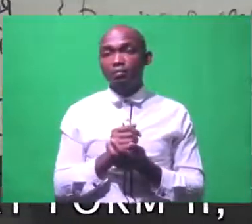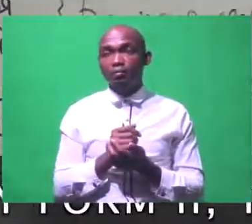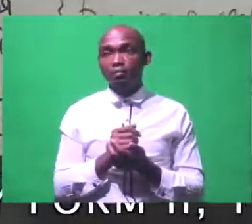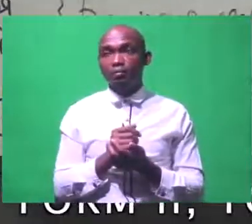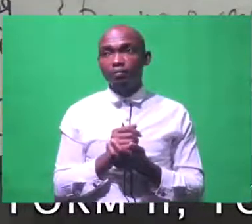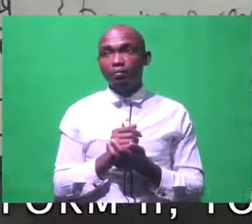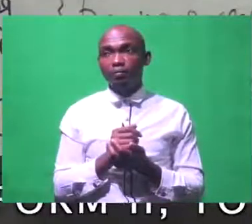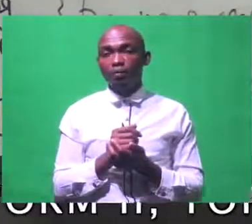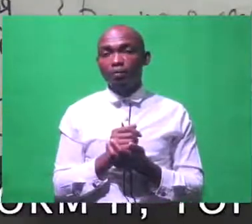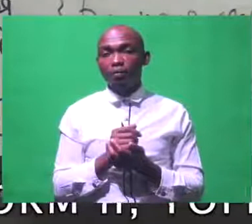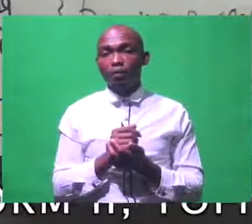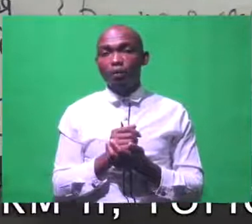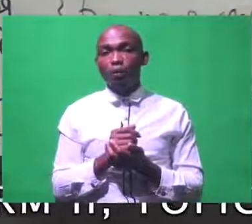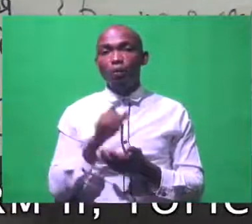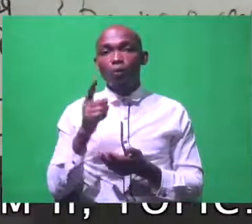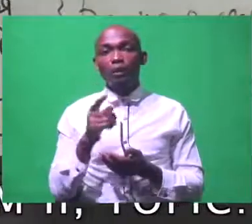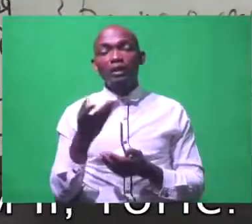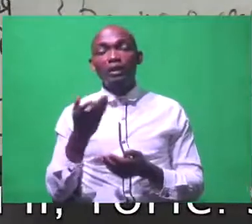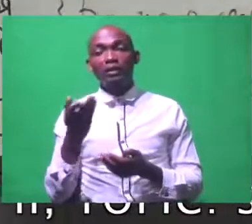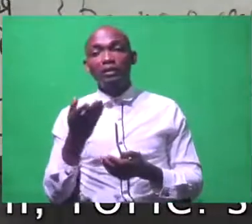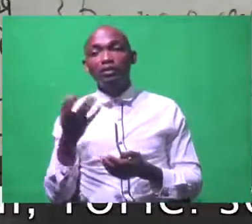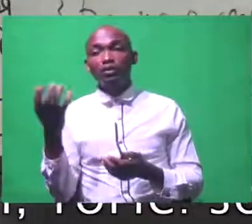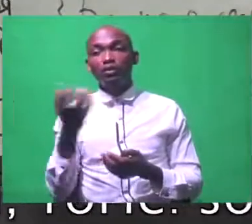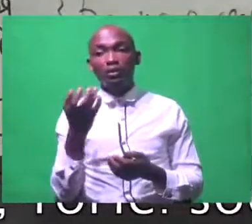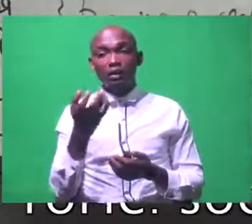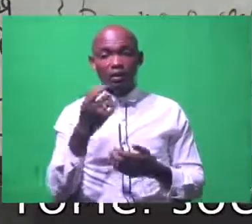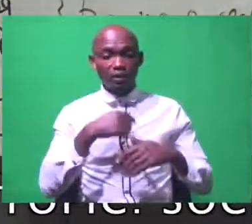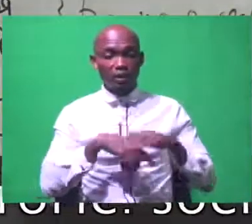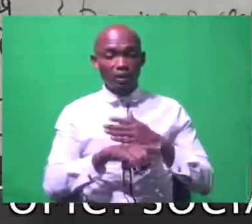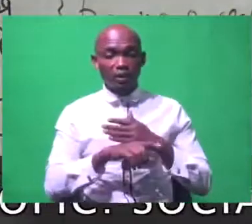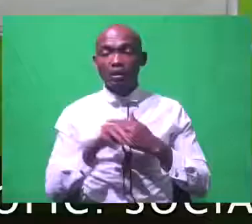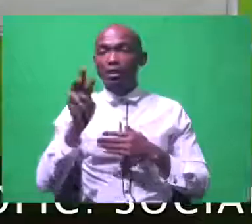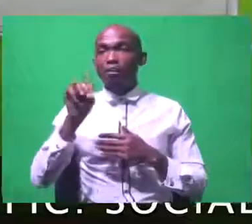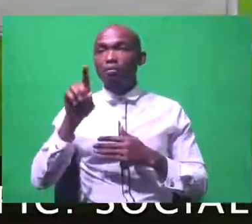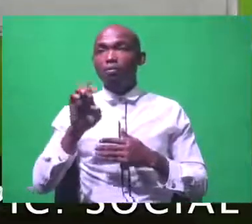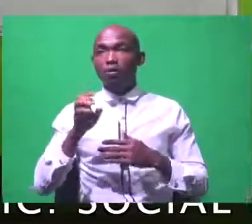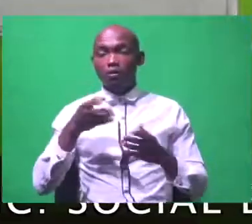What are the societies practiced this mode of production?